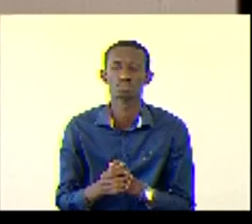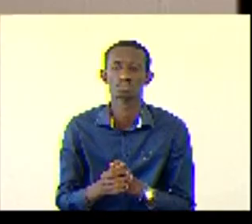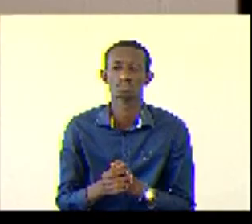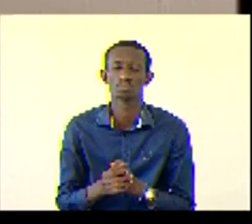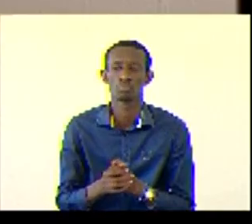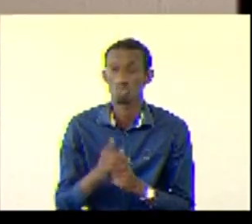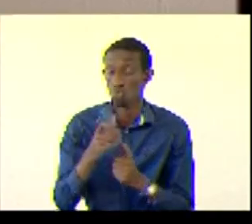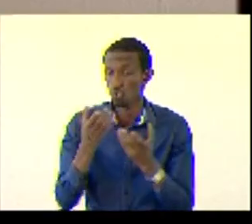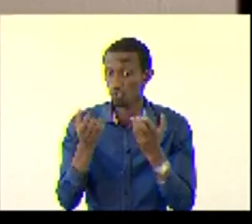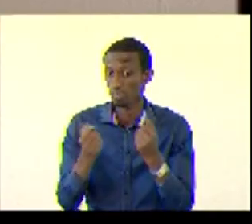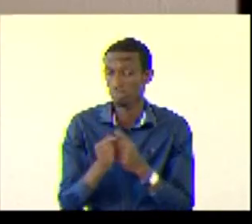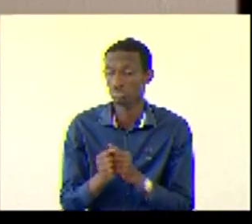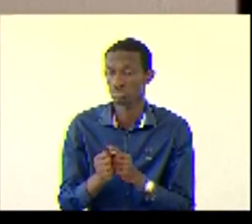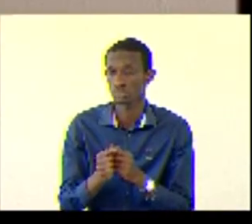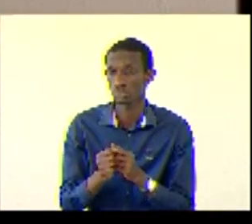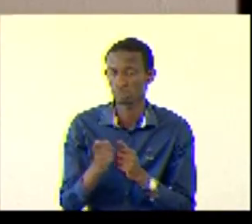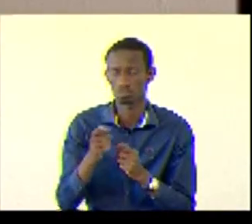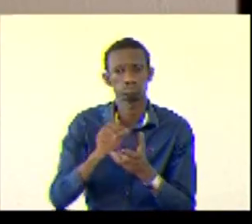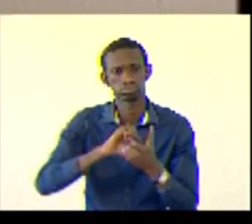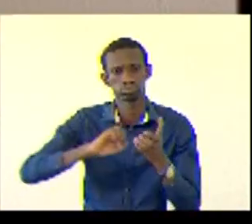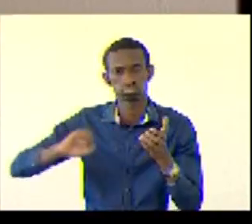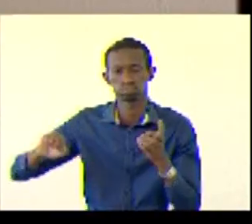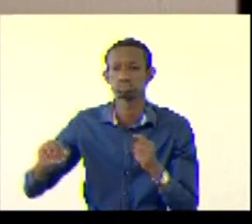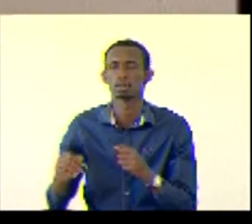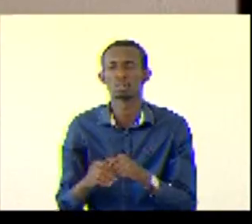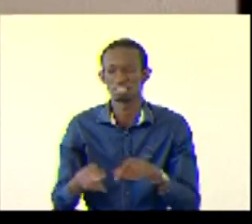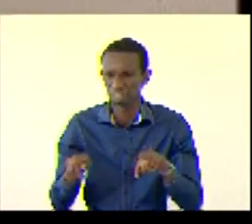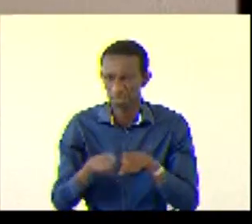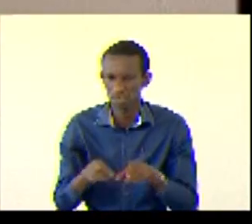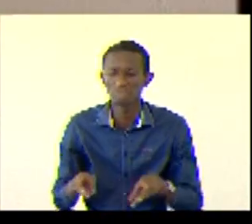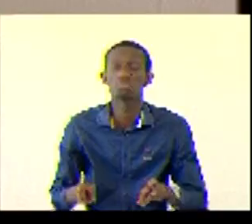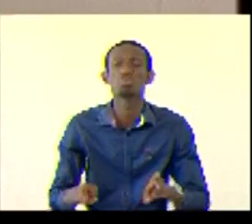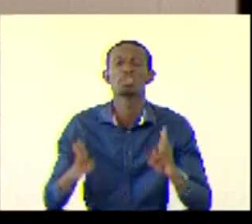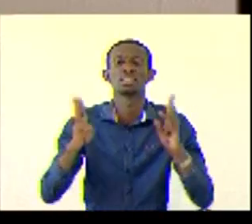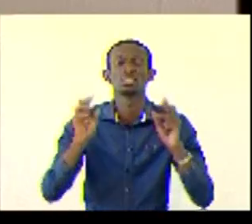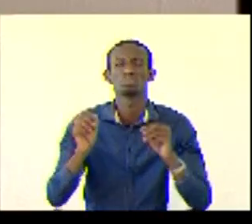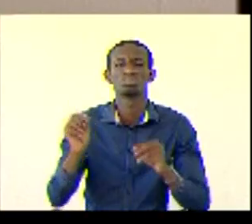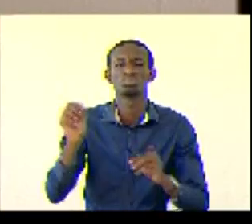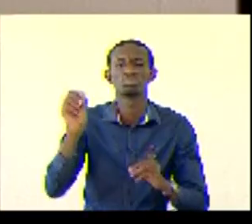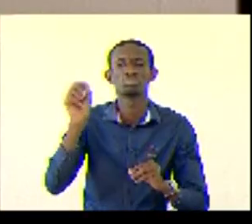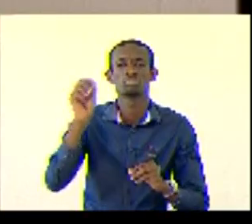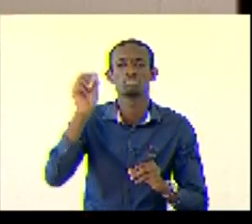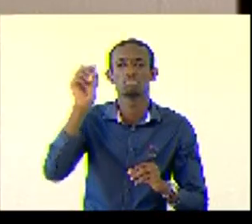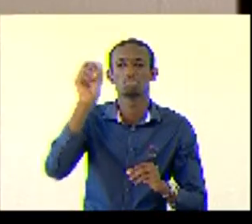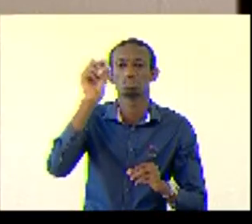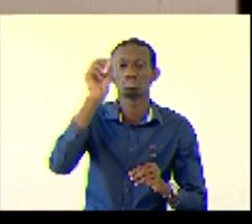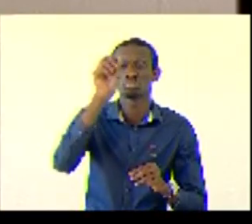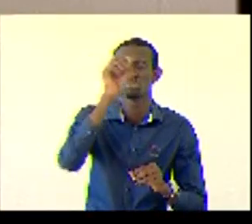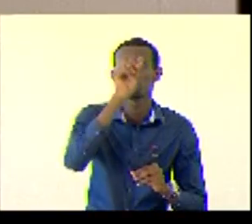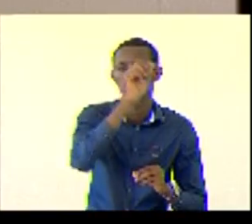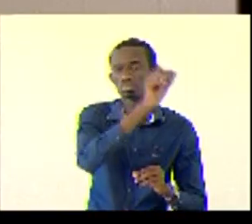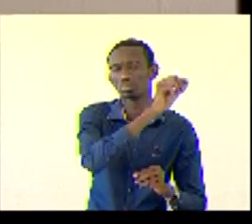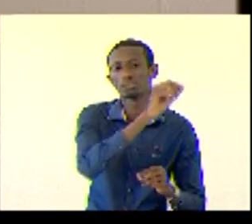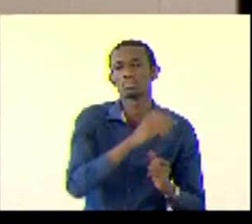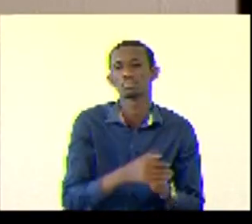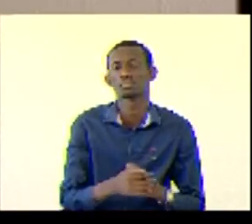you have, it will move in the same way as it moves, so you have the same, it is similar. So you have the